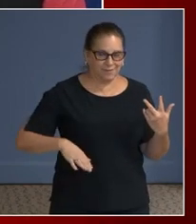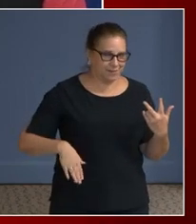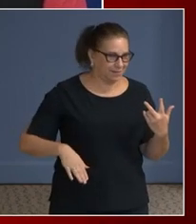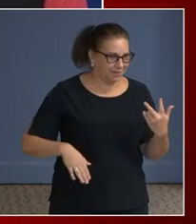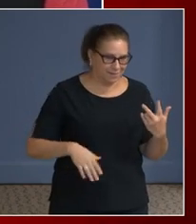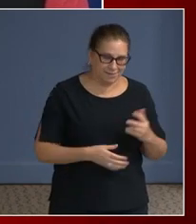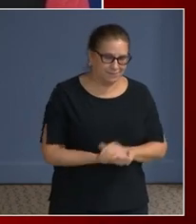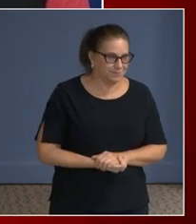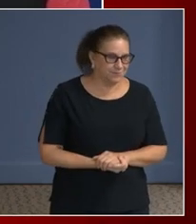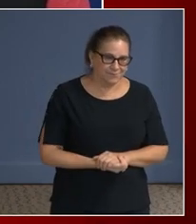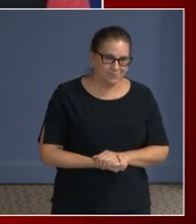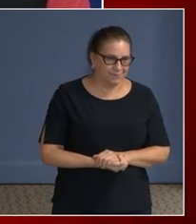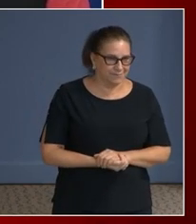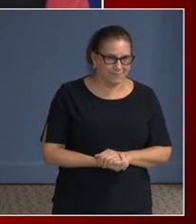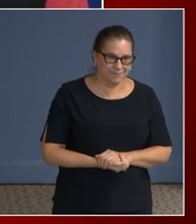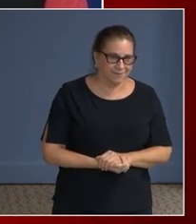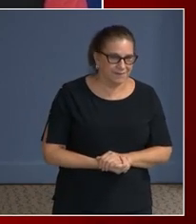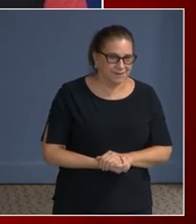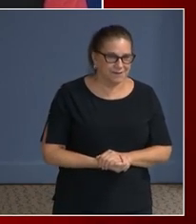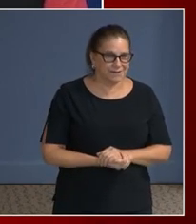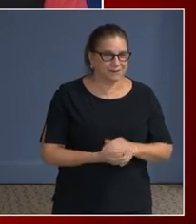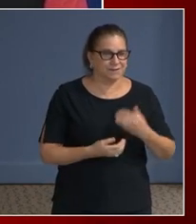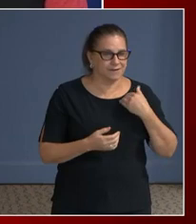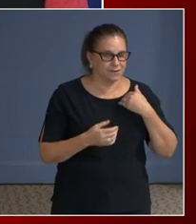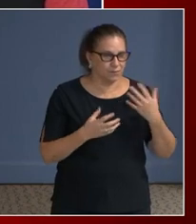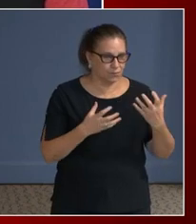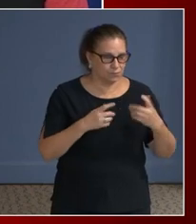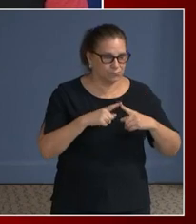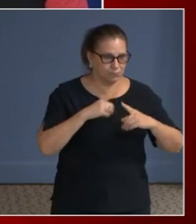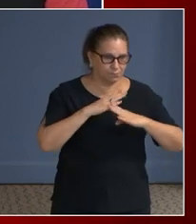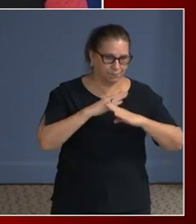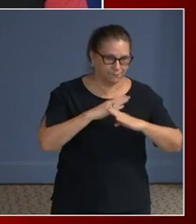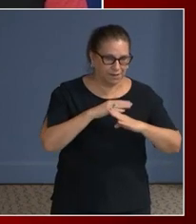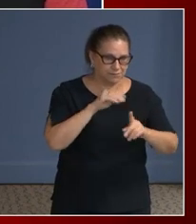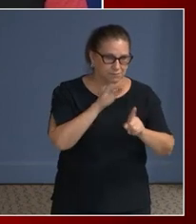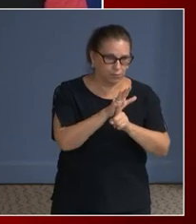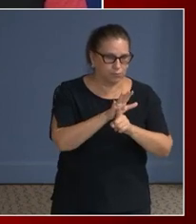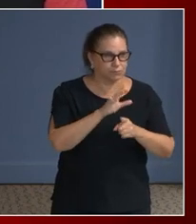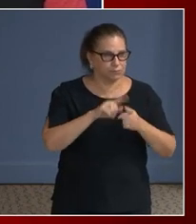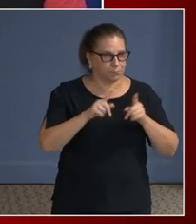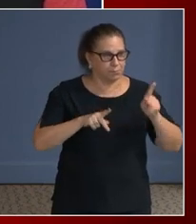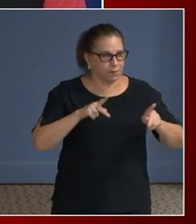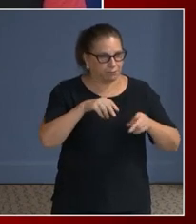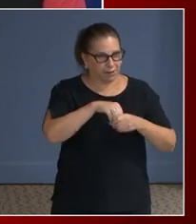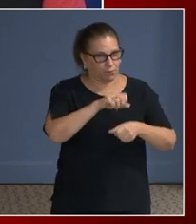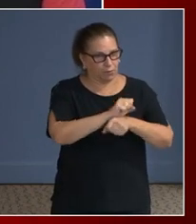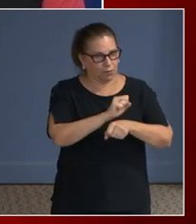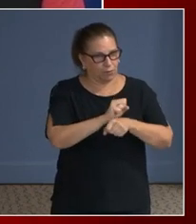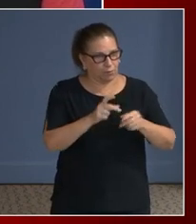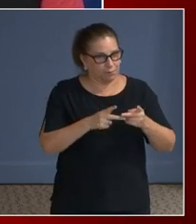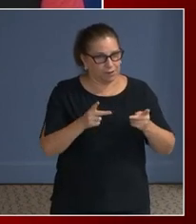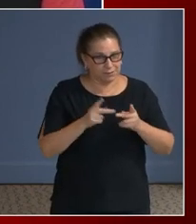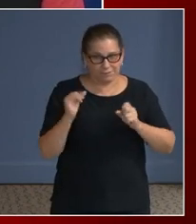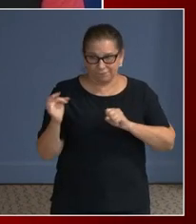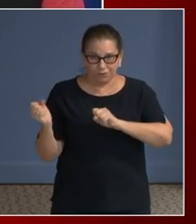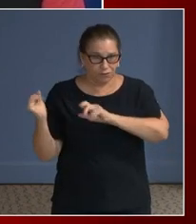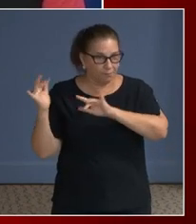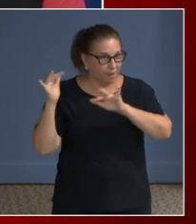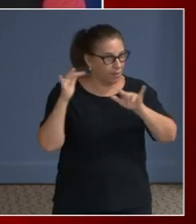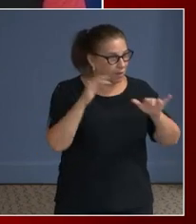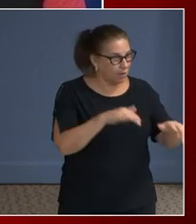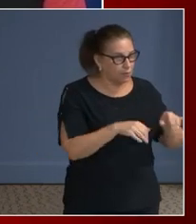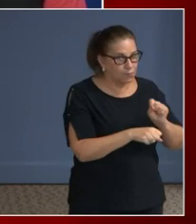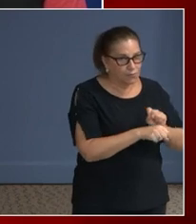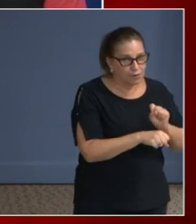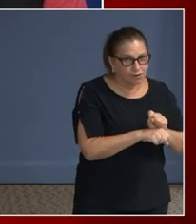workplace. So it doesn't solely contribute to our decisions, but that would be one of the things that if we were to